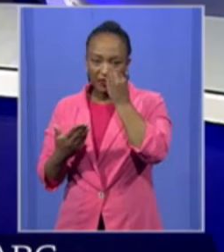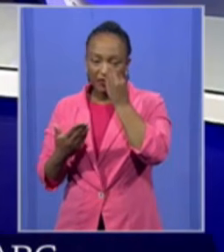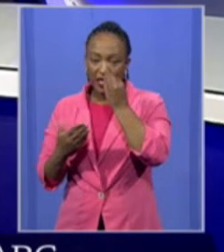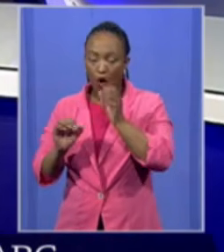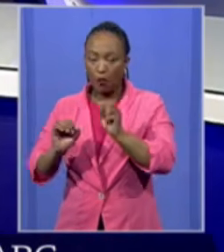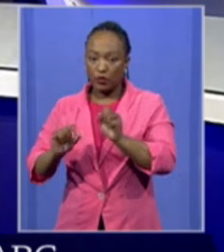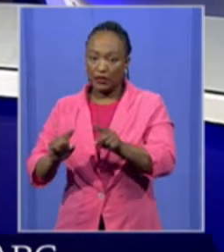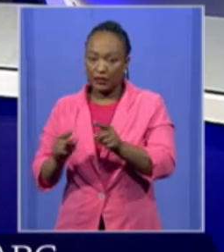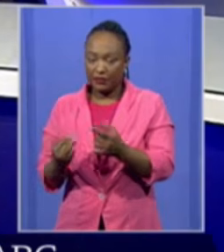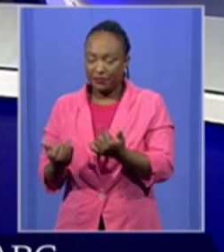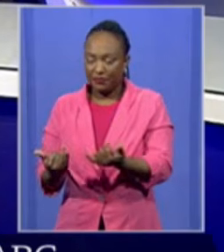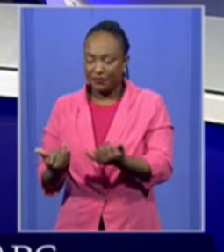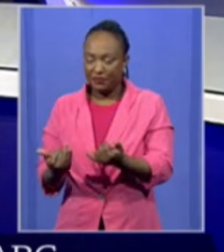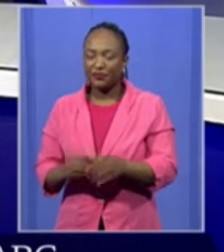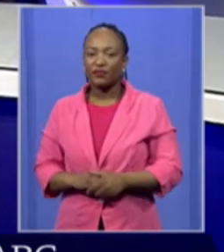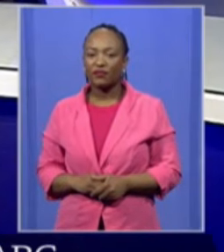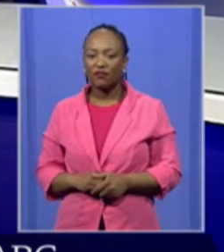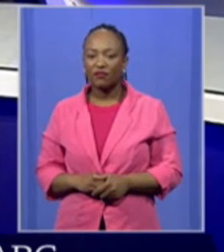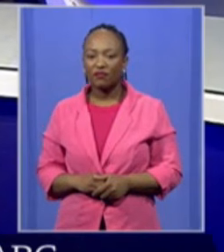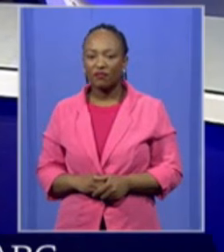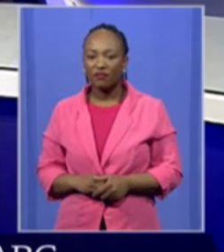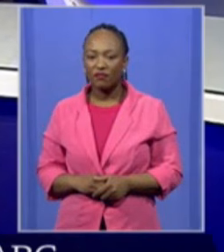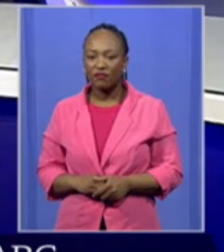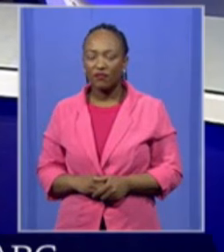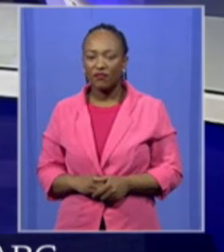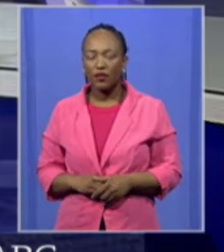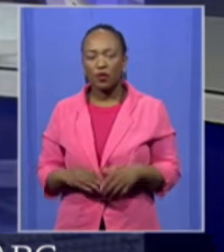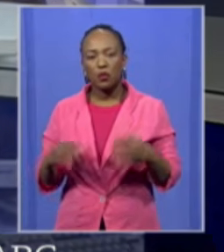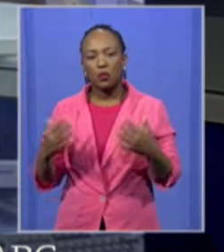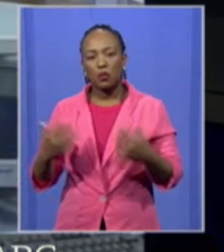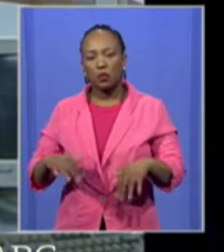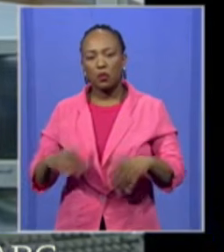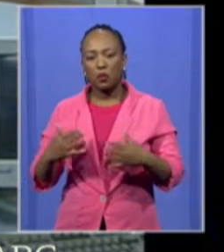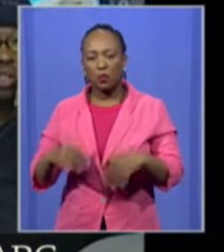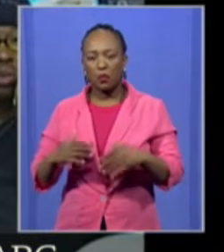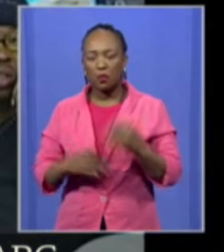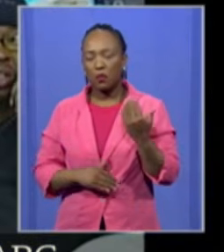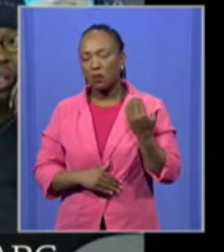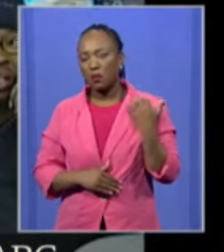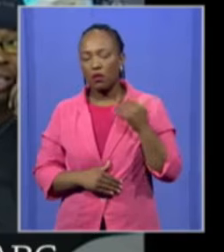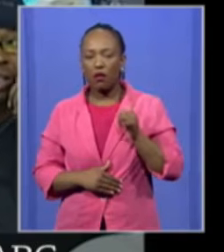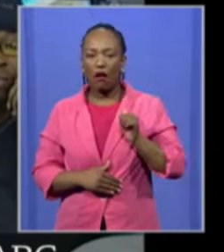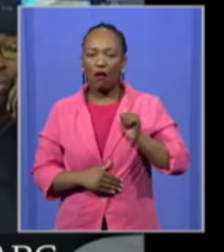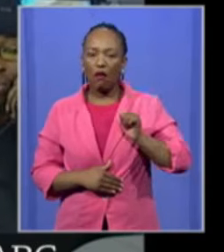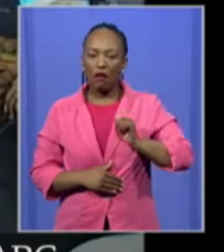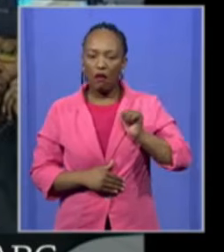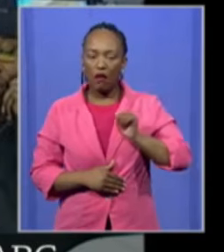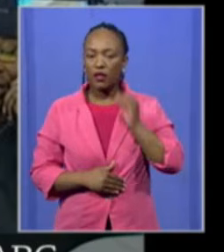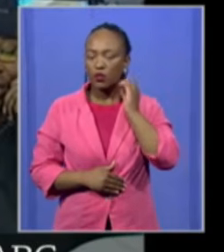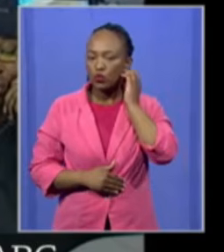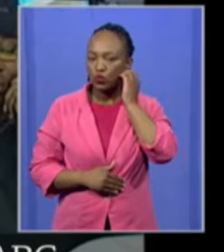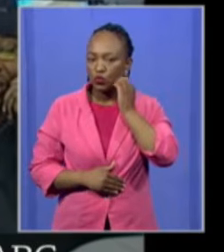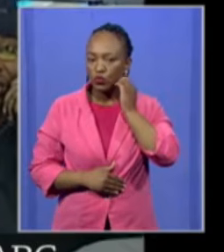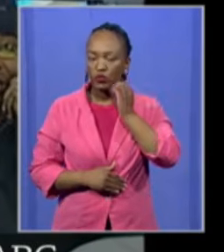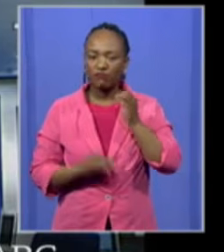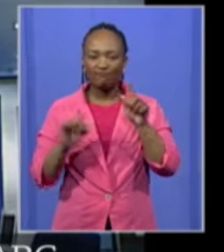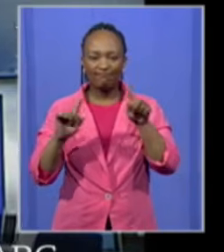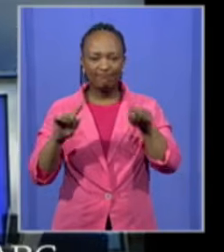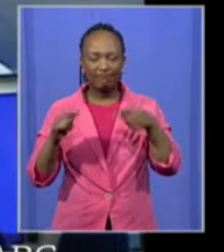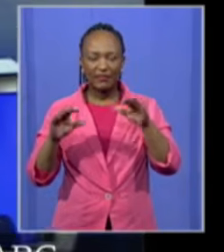E laba ka khola katleho e kgolo haholo ho rona re le Basotho gore re be